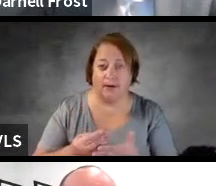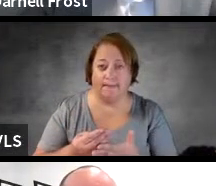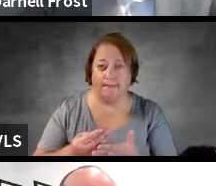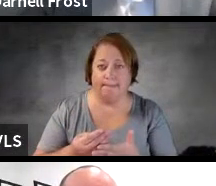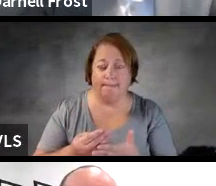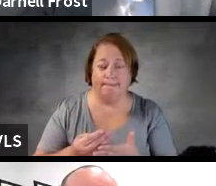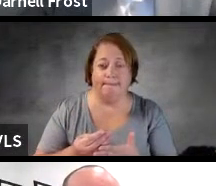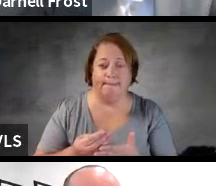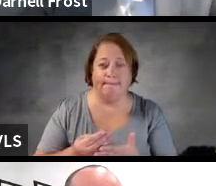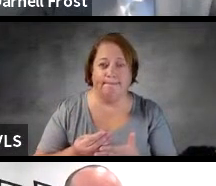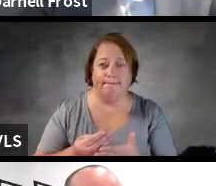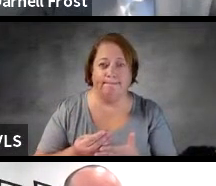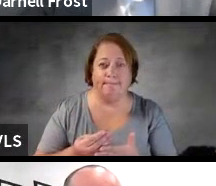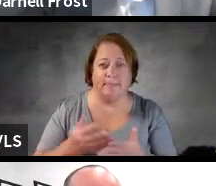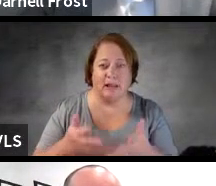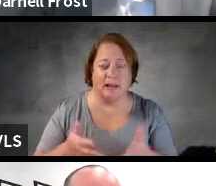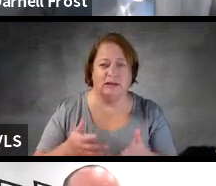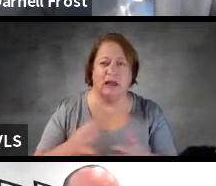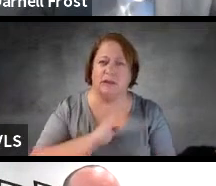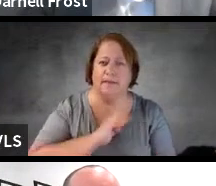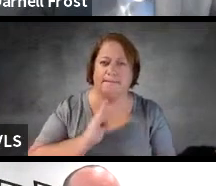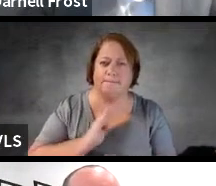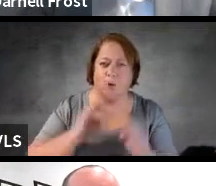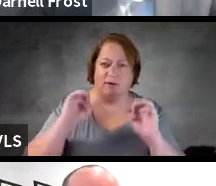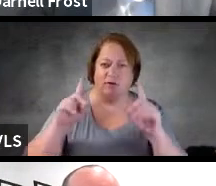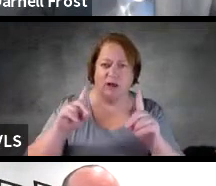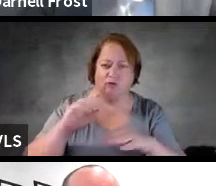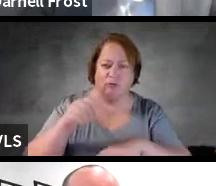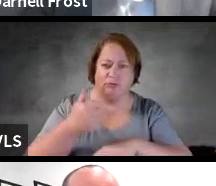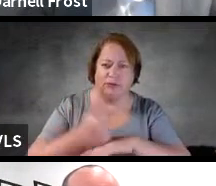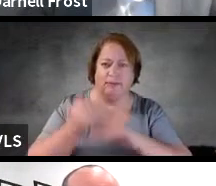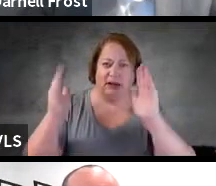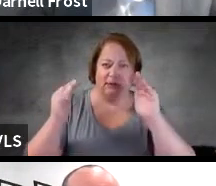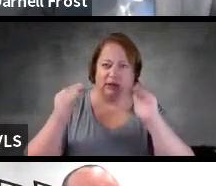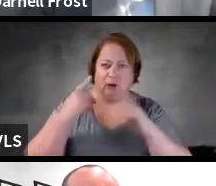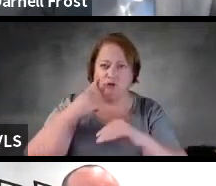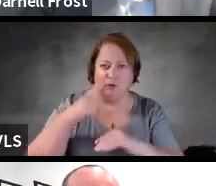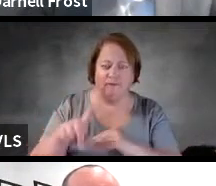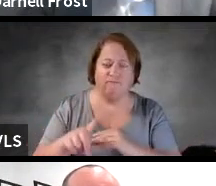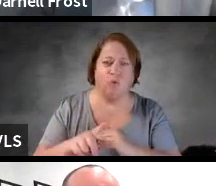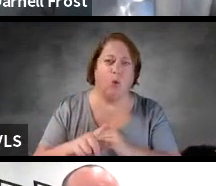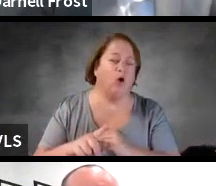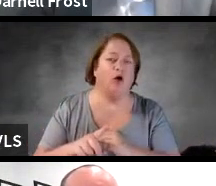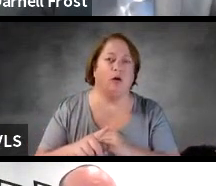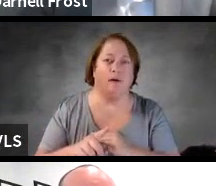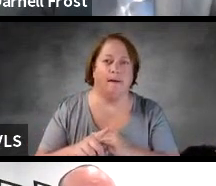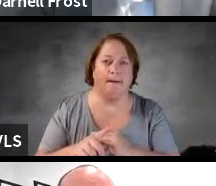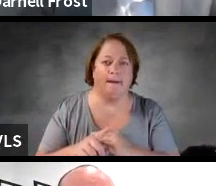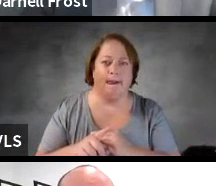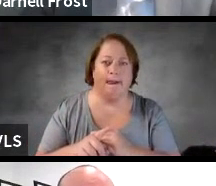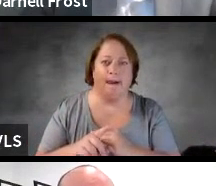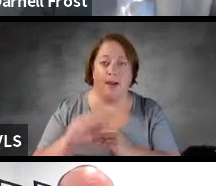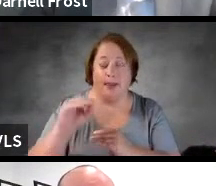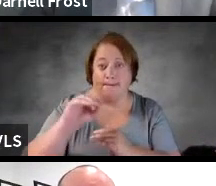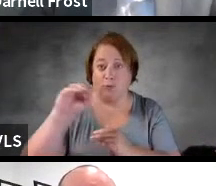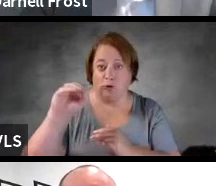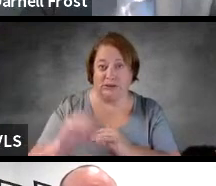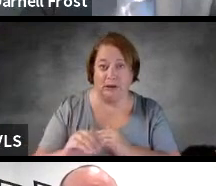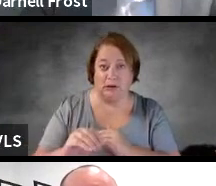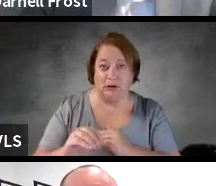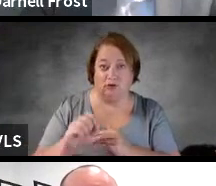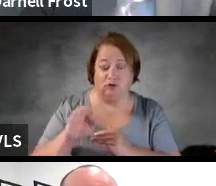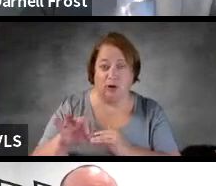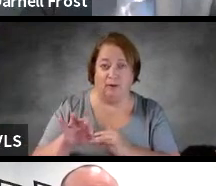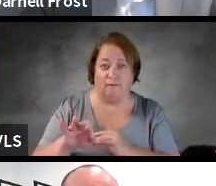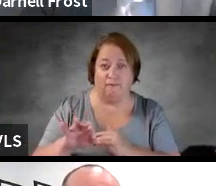has the Board of Education set an expectation for the percentage of